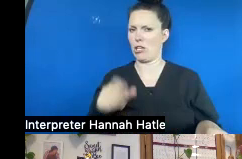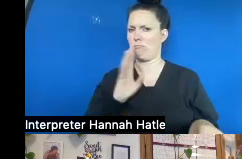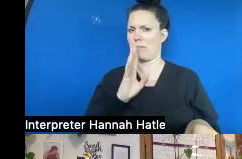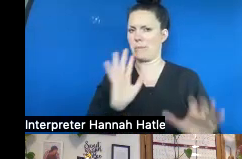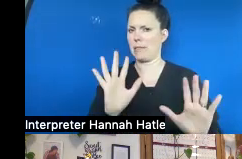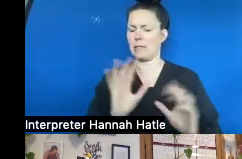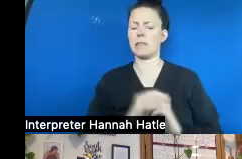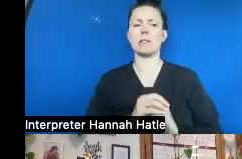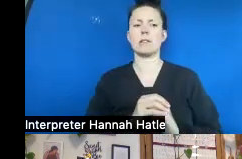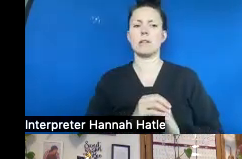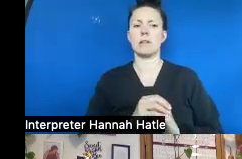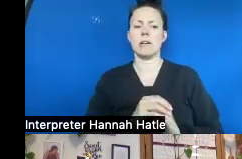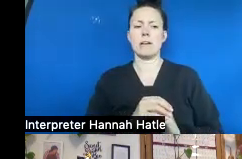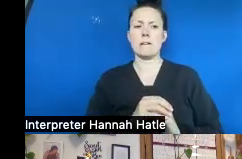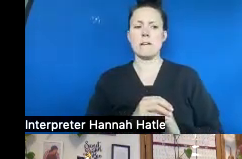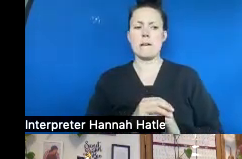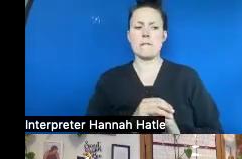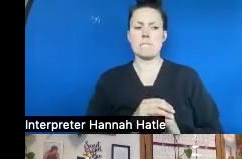was a way to,